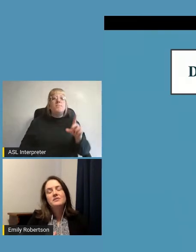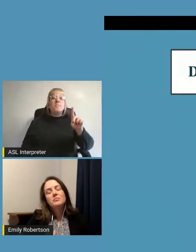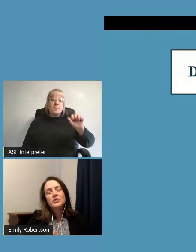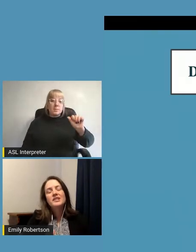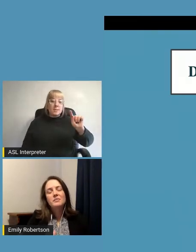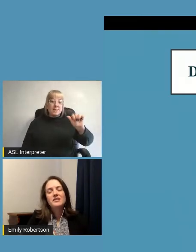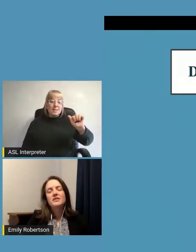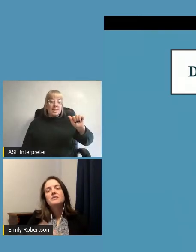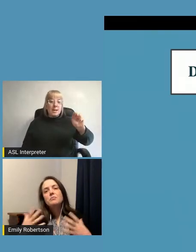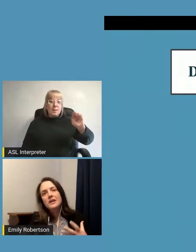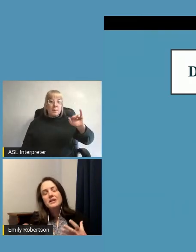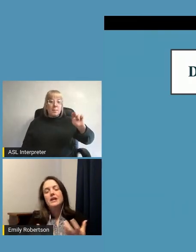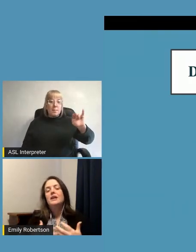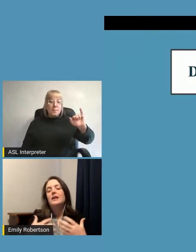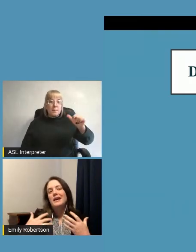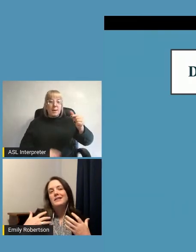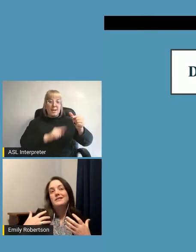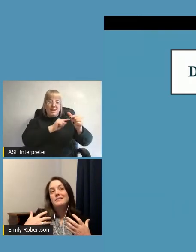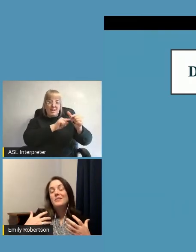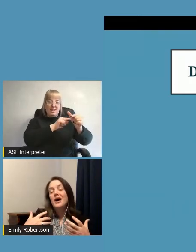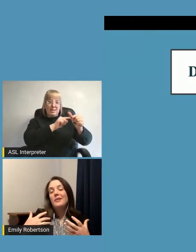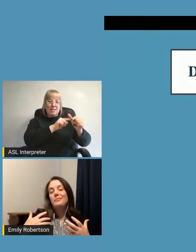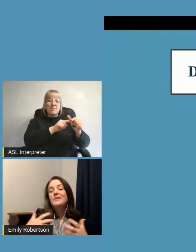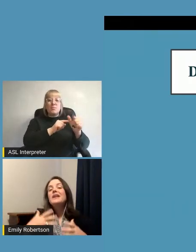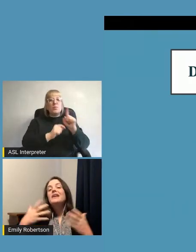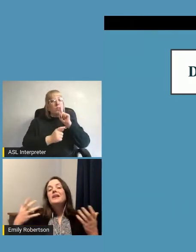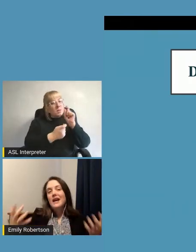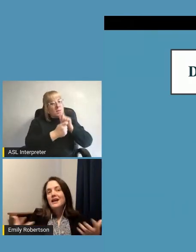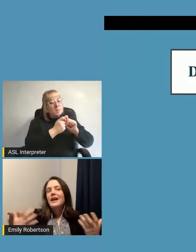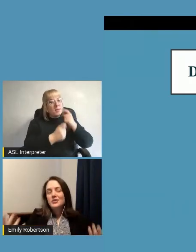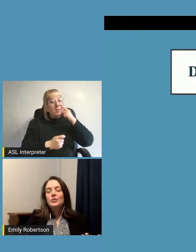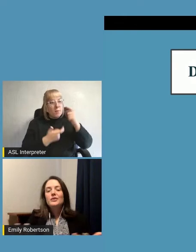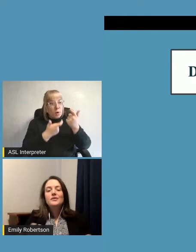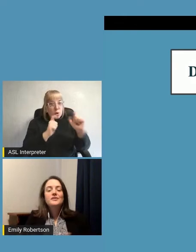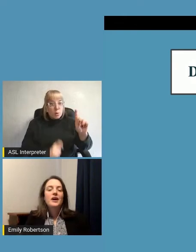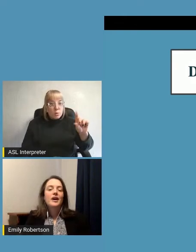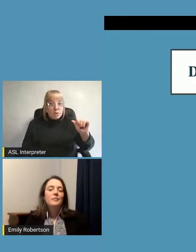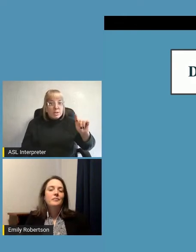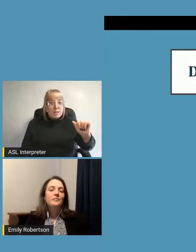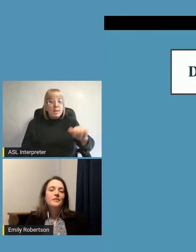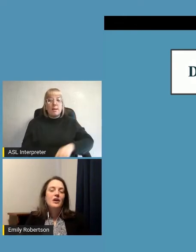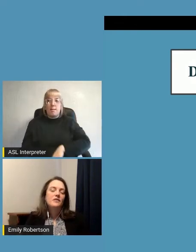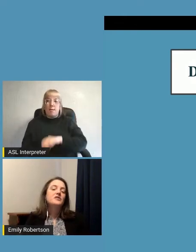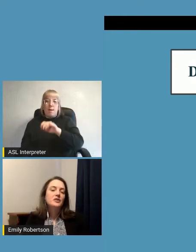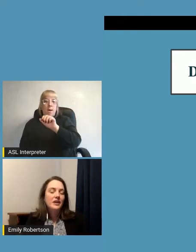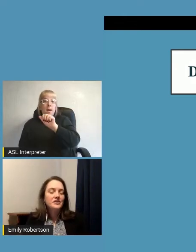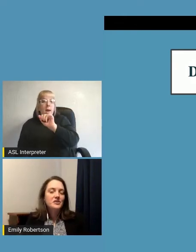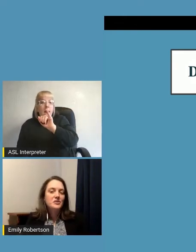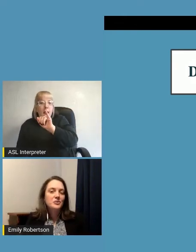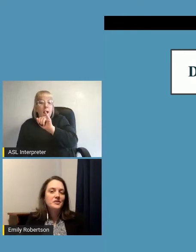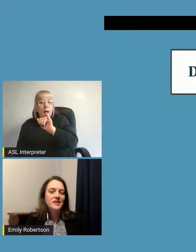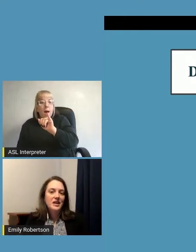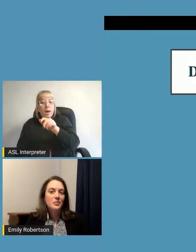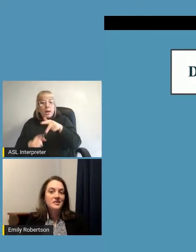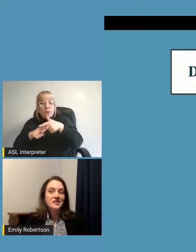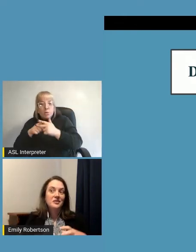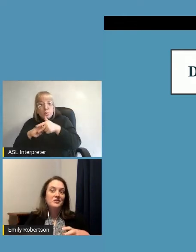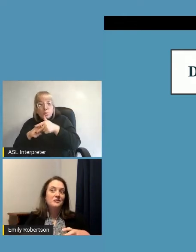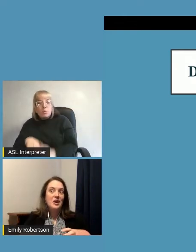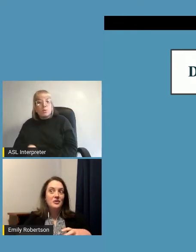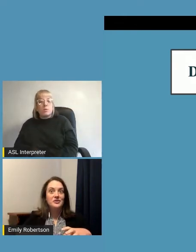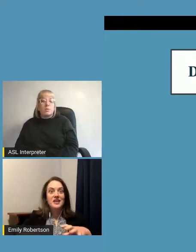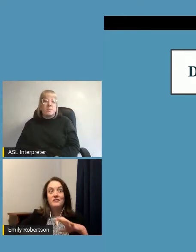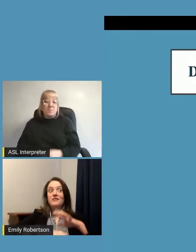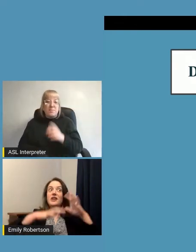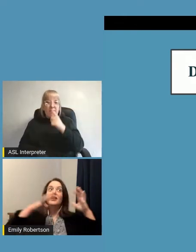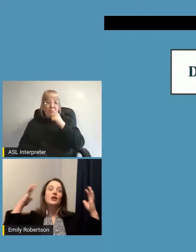used. It's really specific to big data and AI tools, artificial intelligence tools that help us